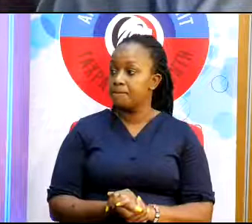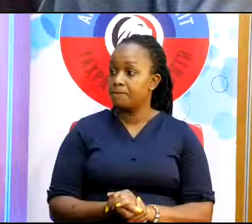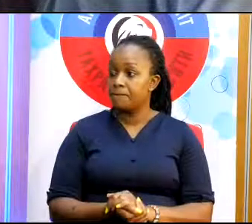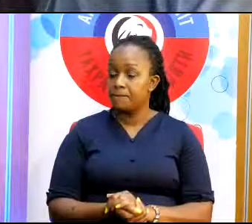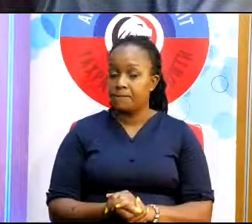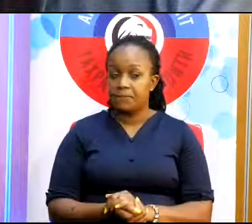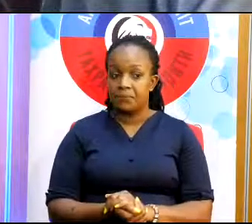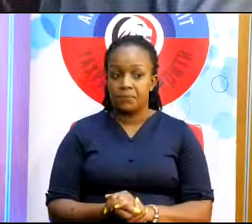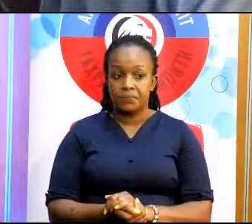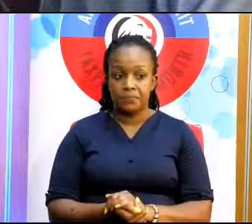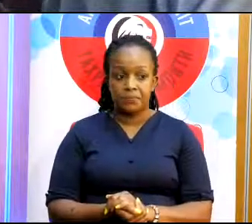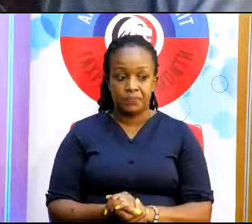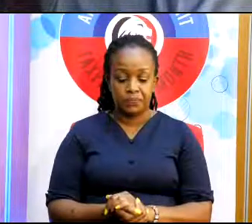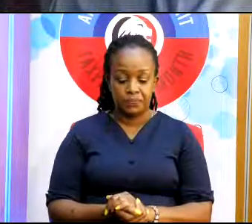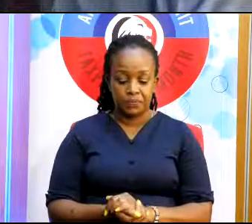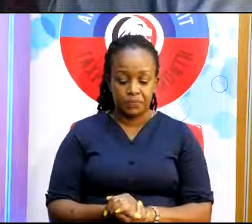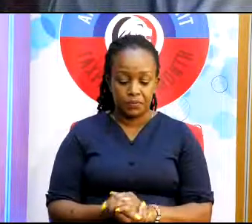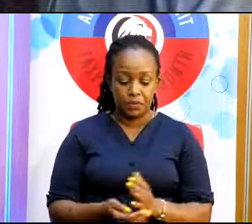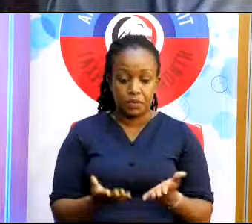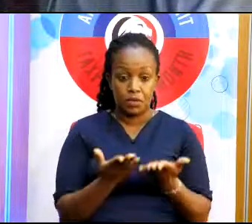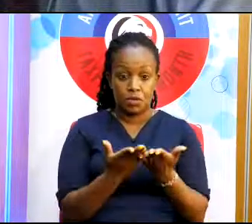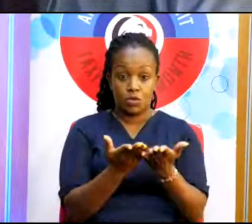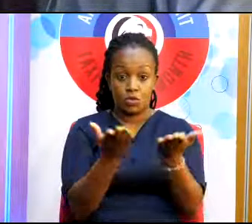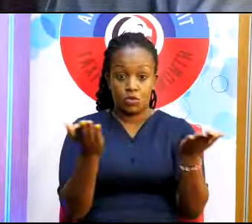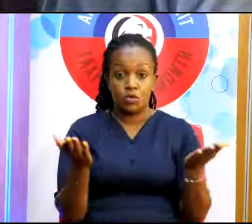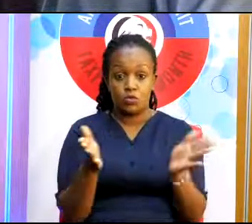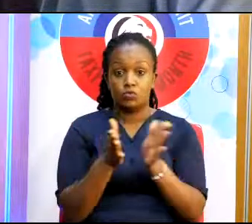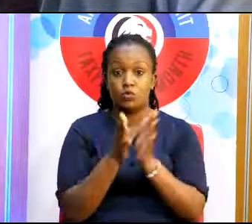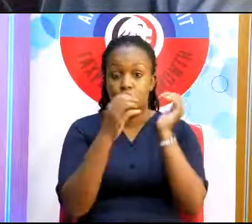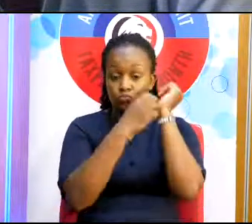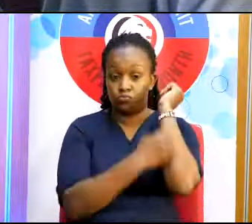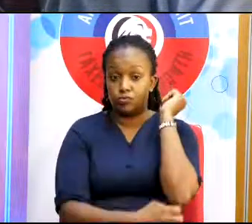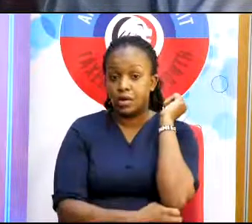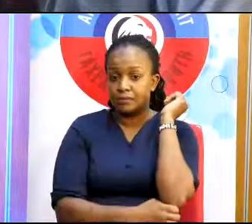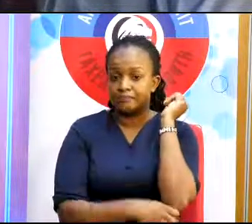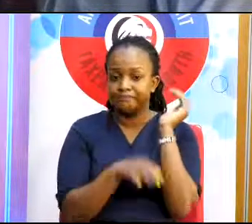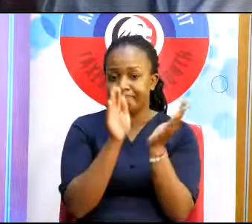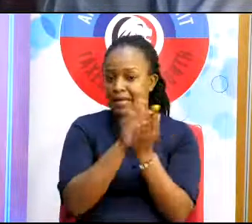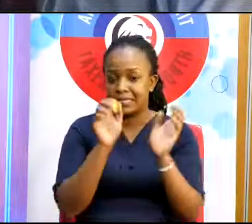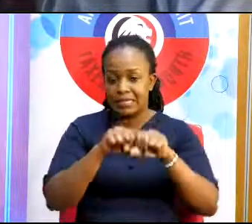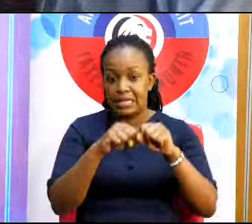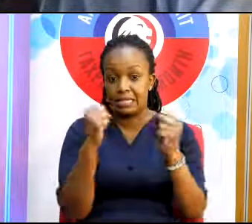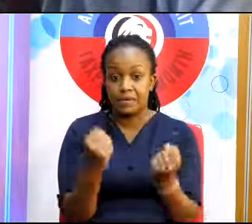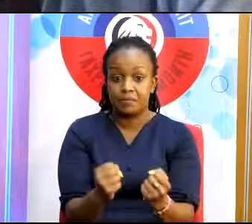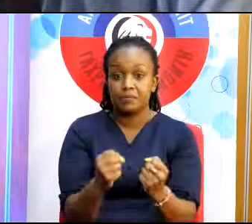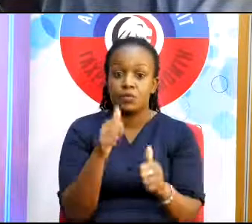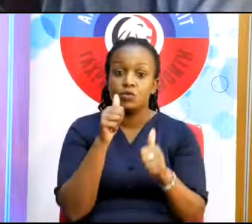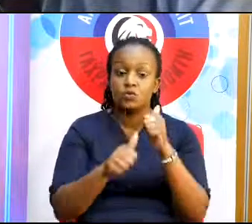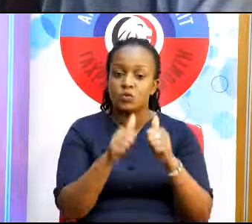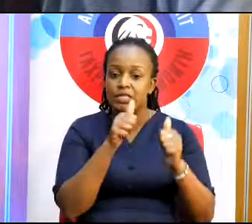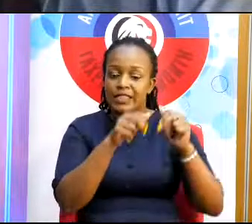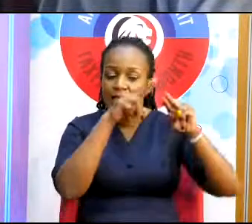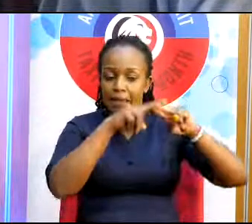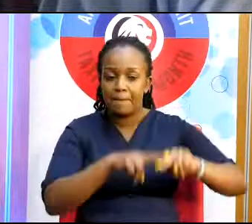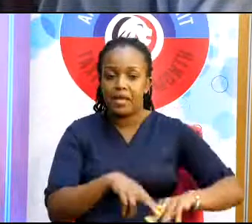economies are those with poor healthcare systems, those countries who rely heavily on